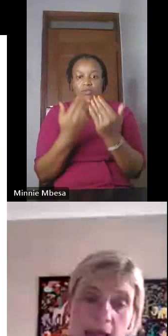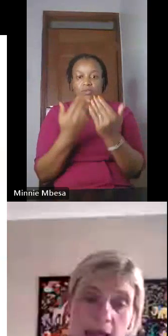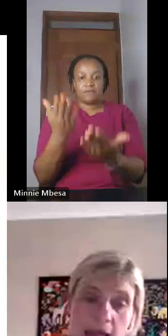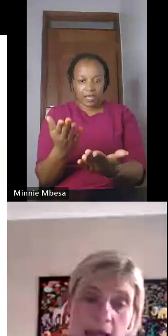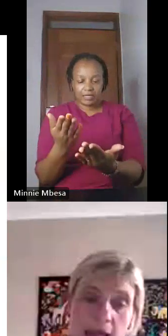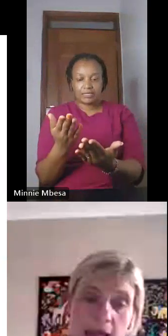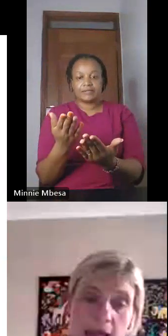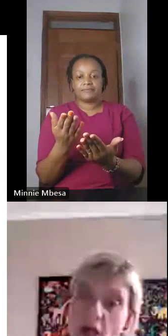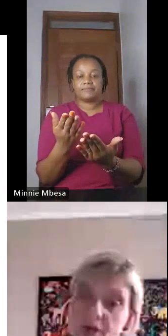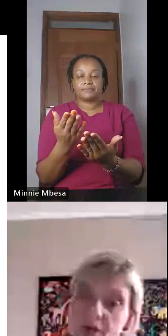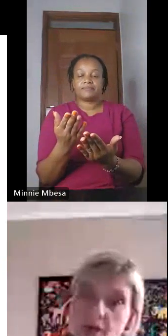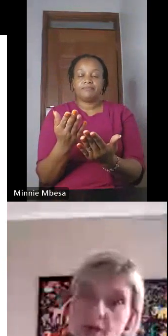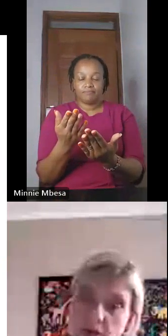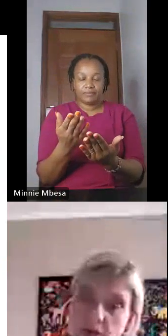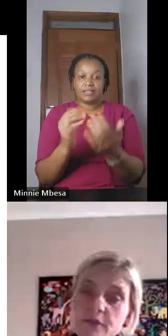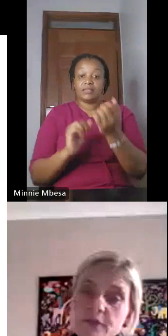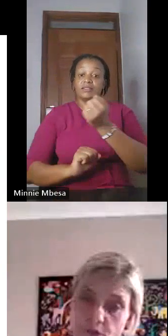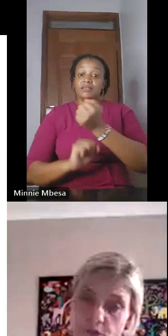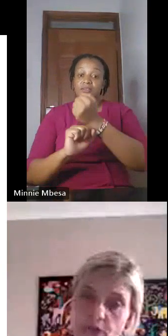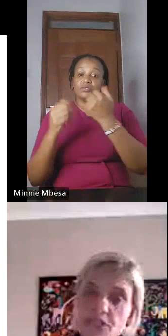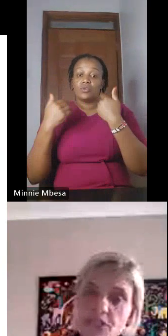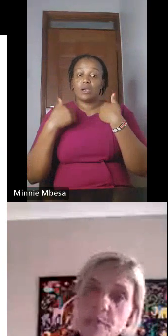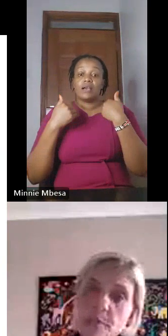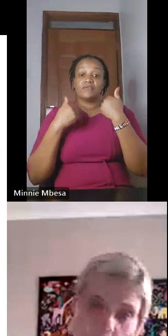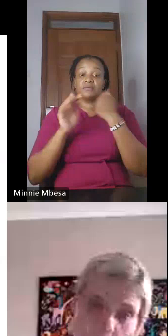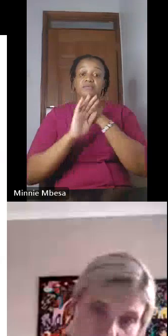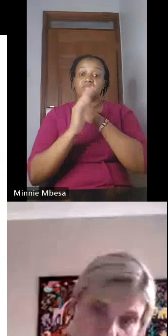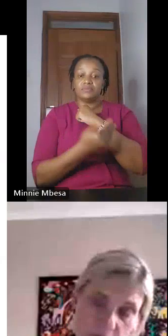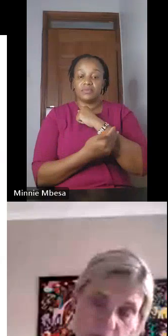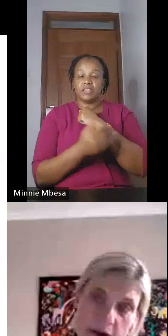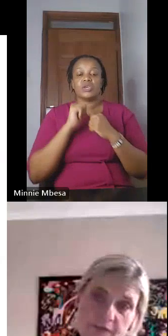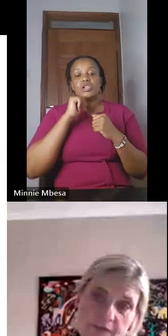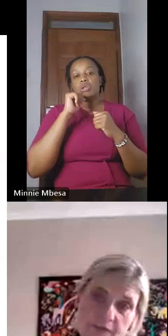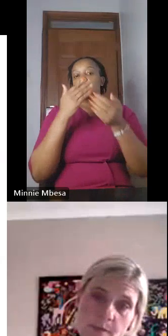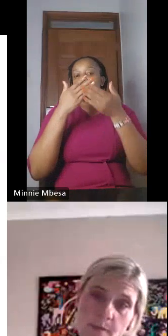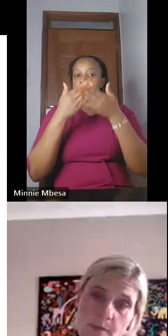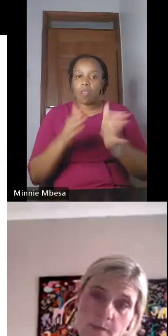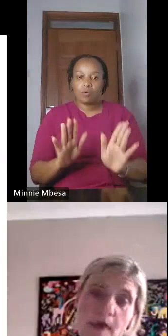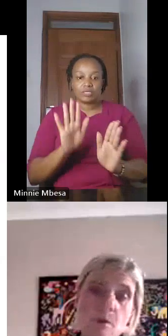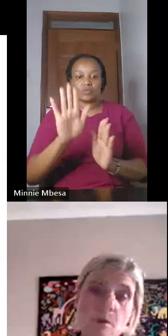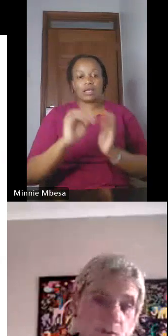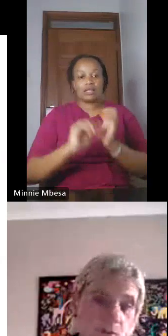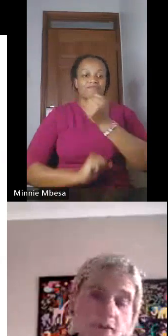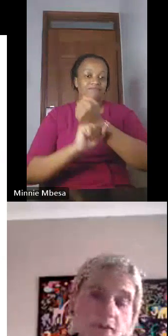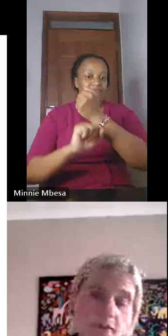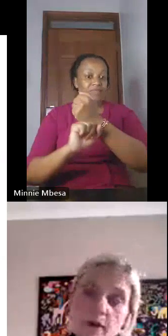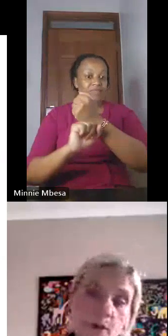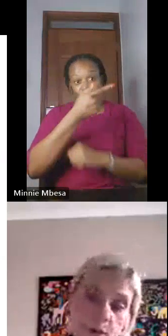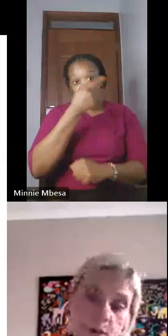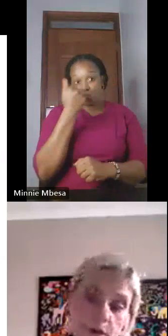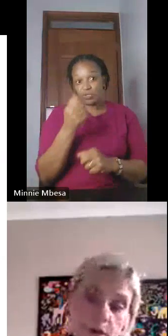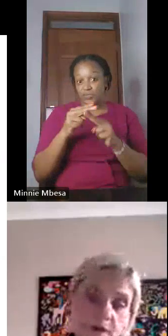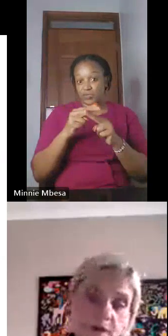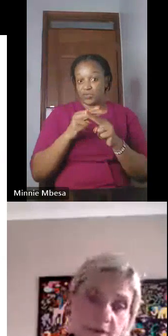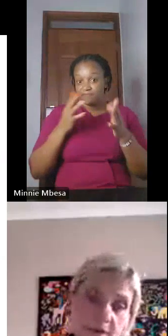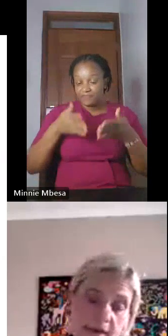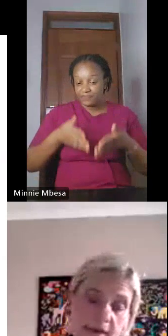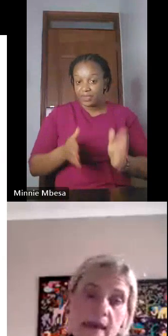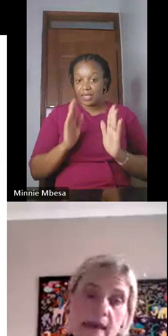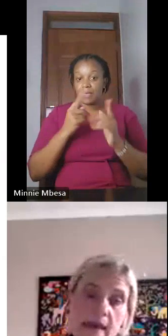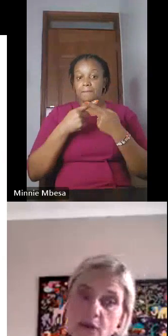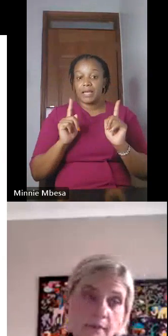pregnant. You will not lose your scholarship because you are having a baby, but rather we will work with you